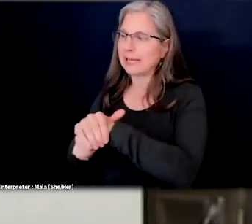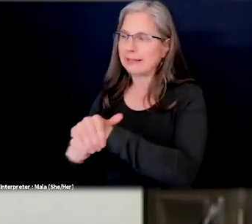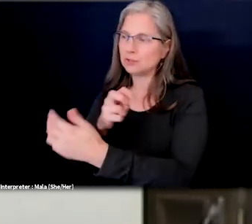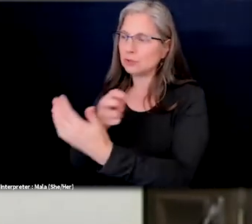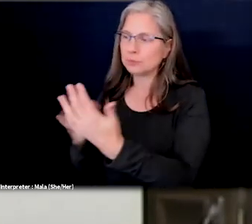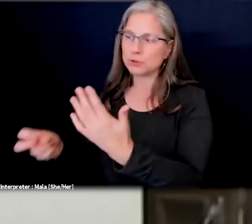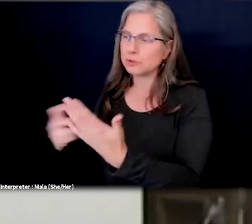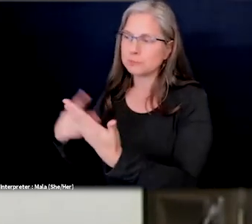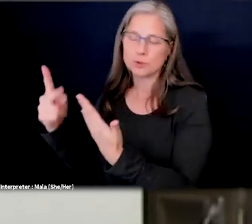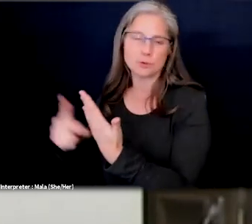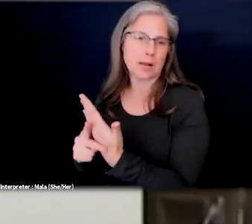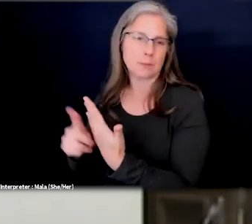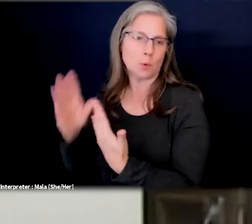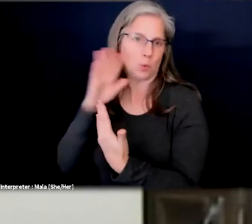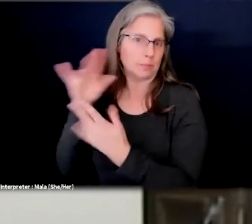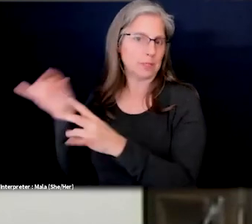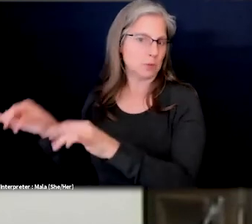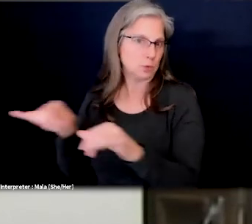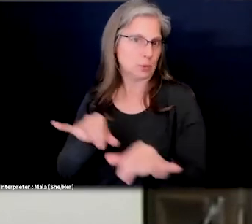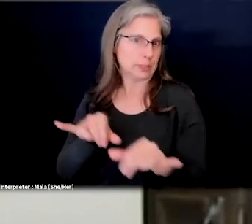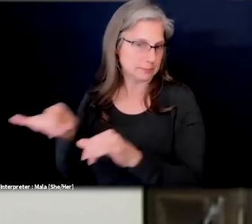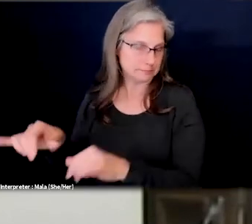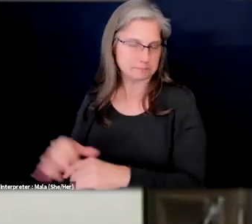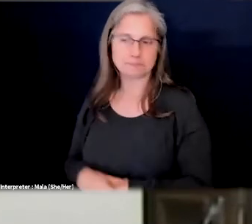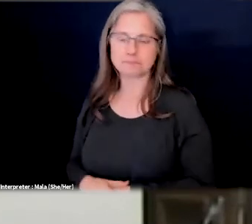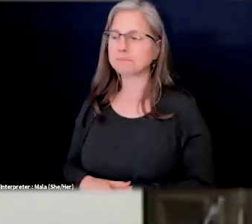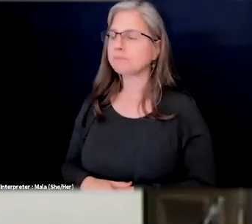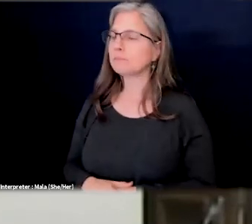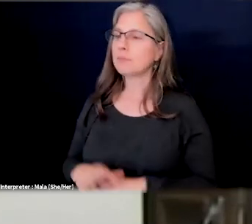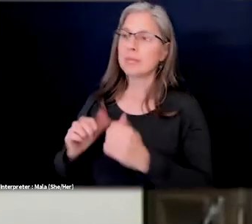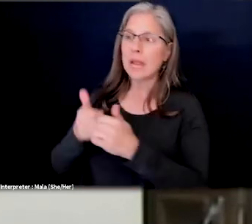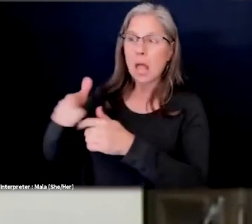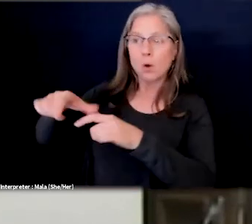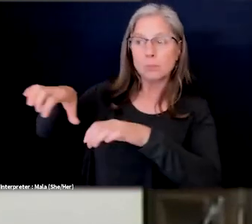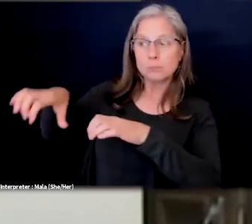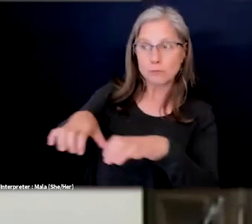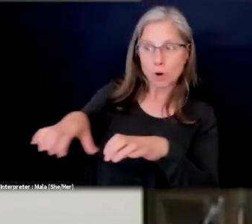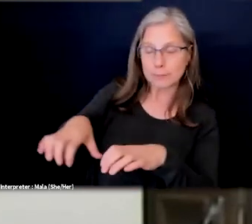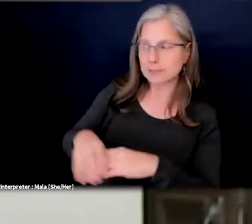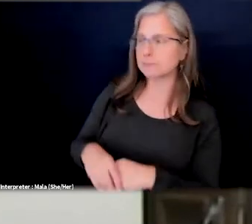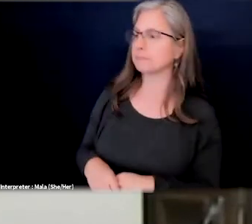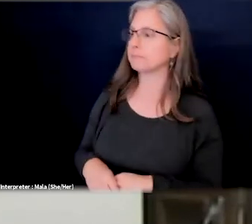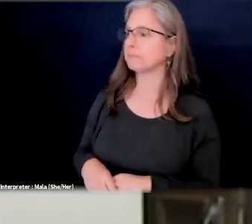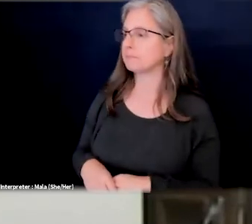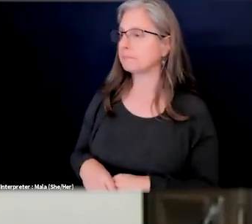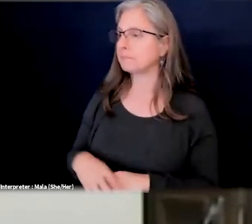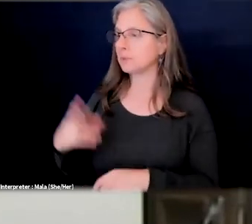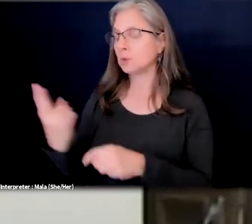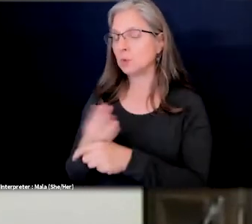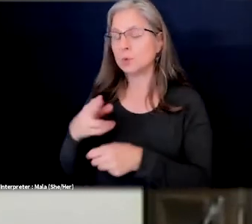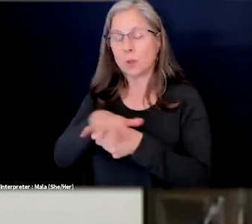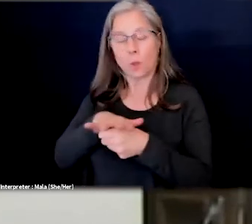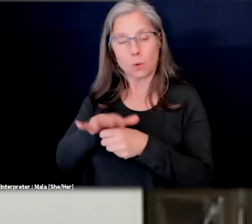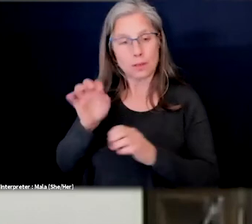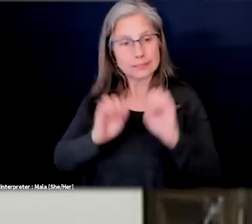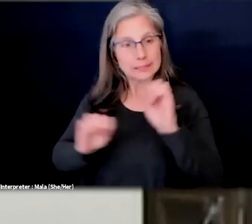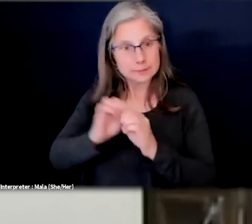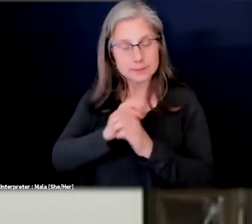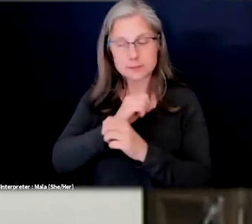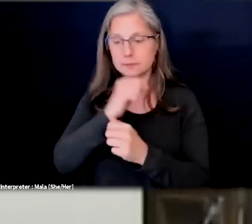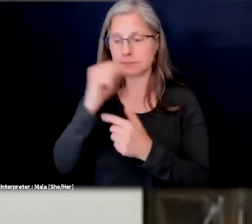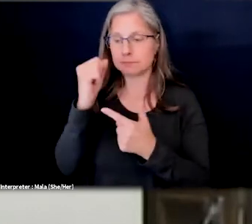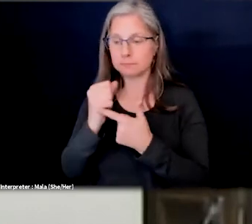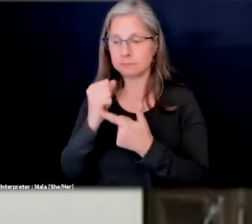program would be doing, how they would be performing. So using local assessments and then